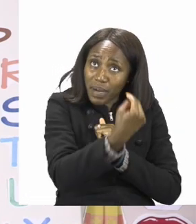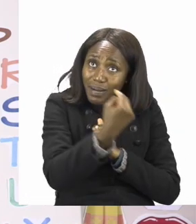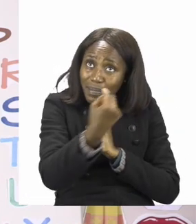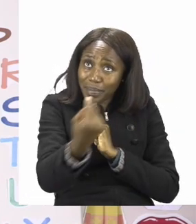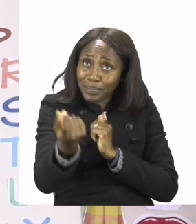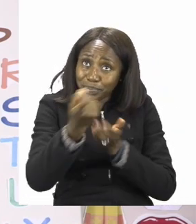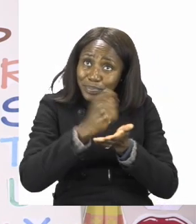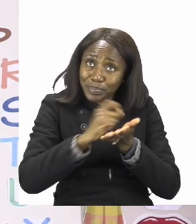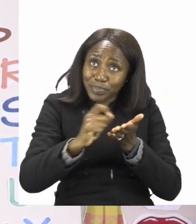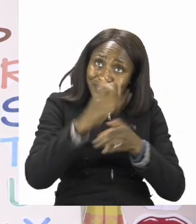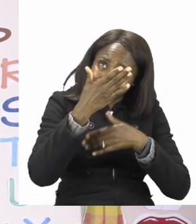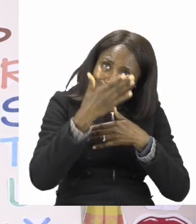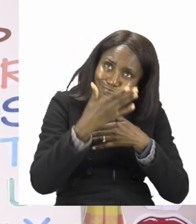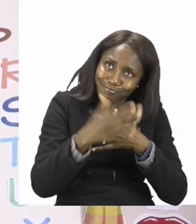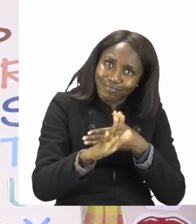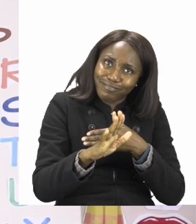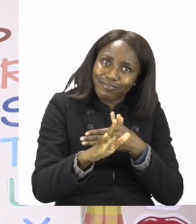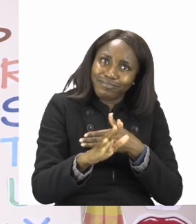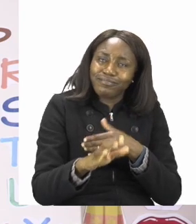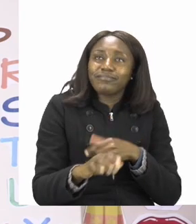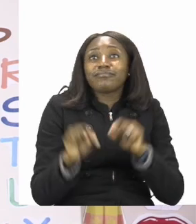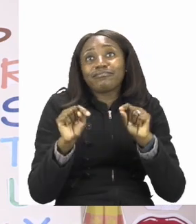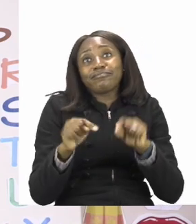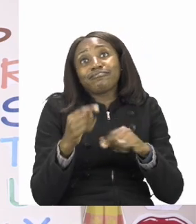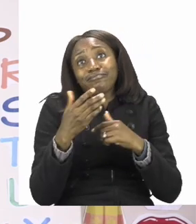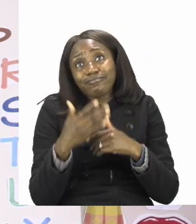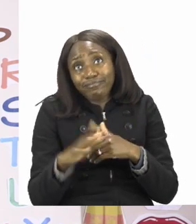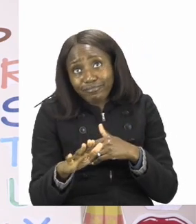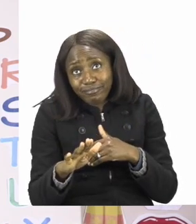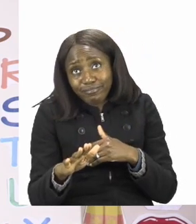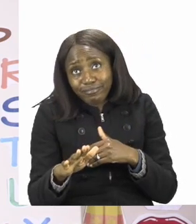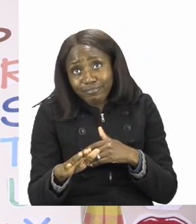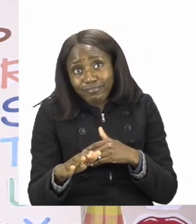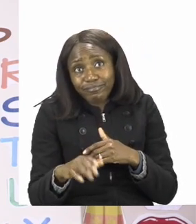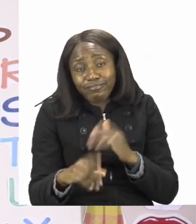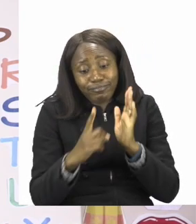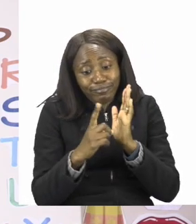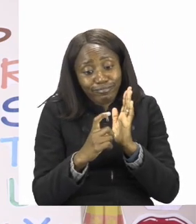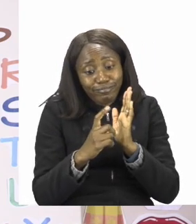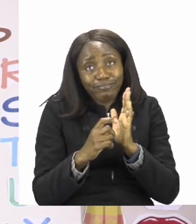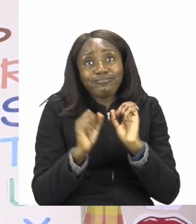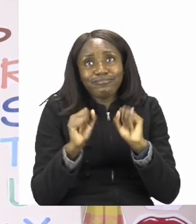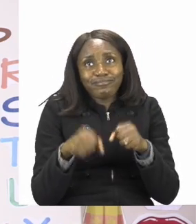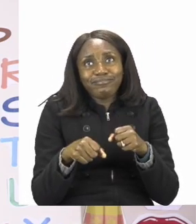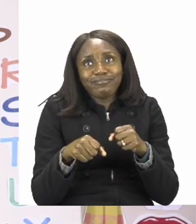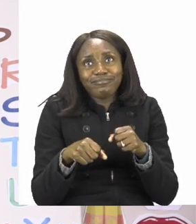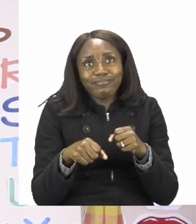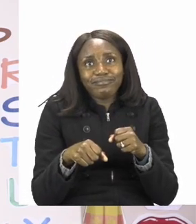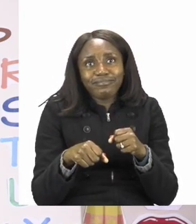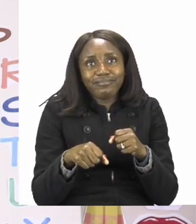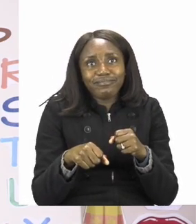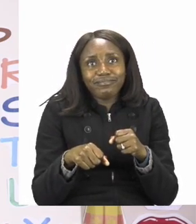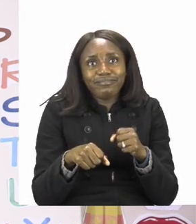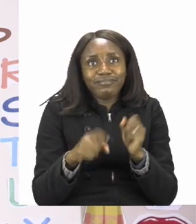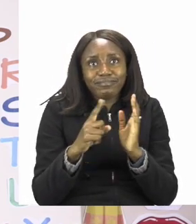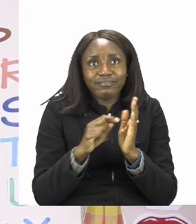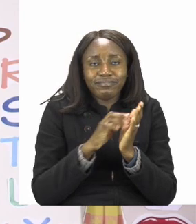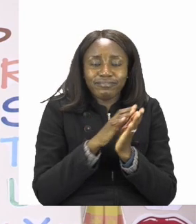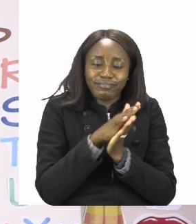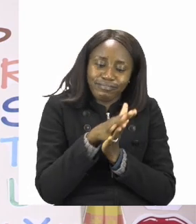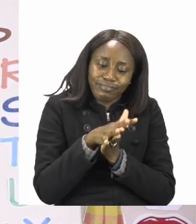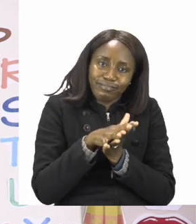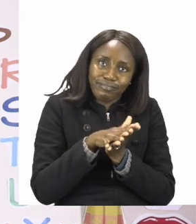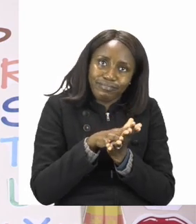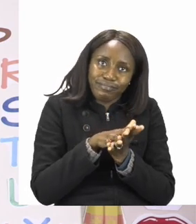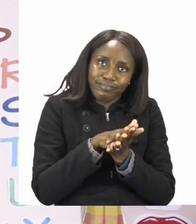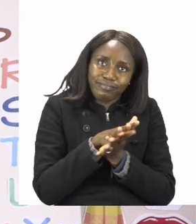work by yourself. So now that we are done with our lesson, it's time to sanitize. Remember,